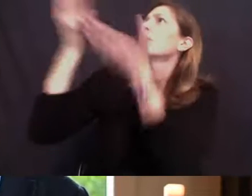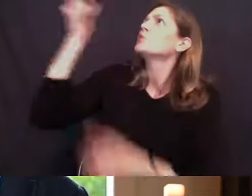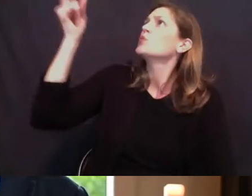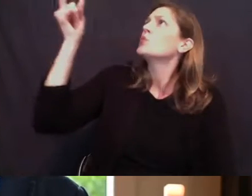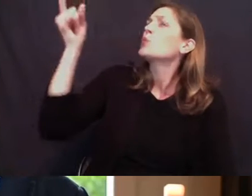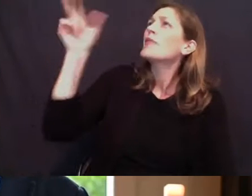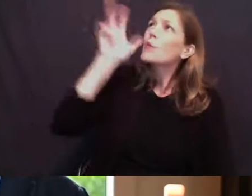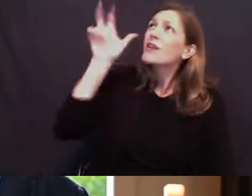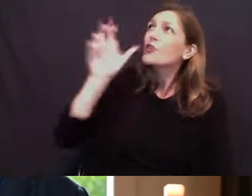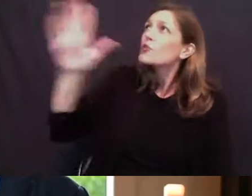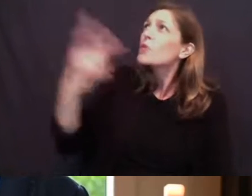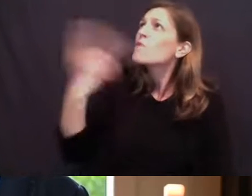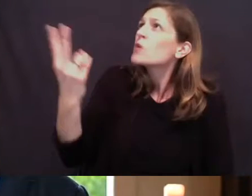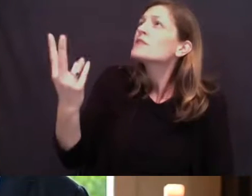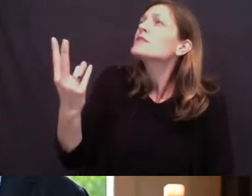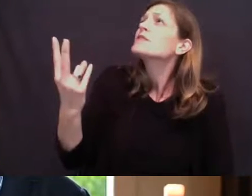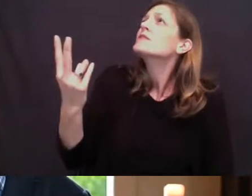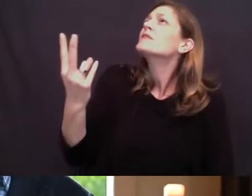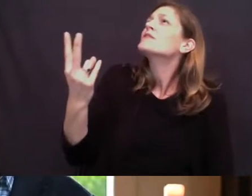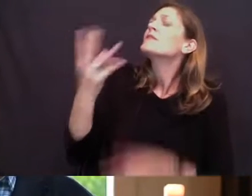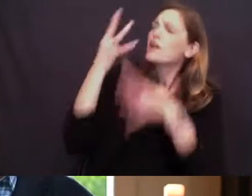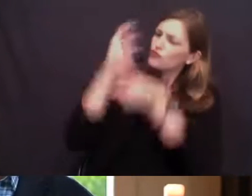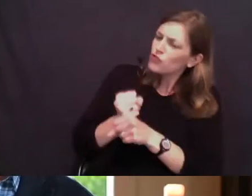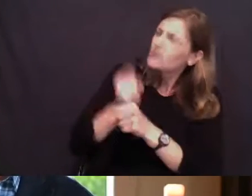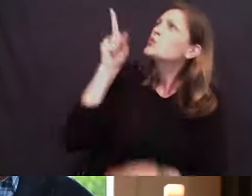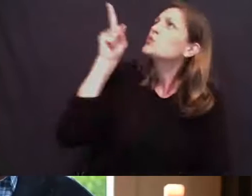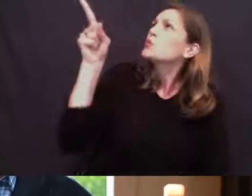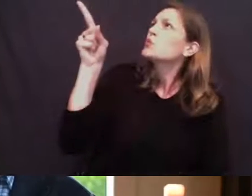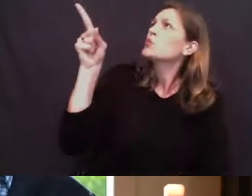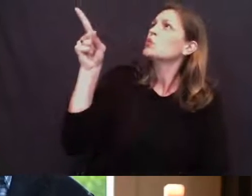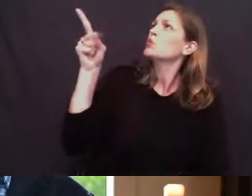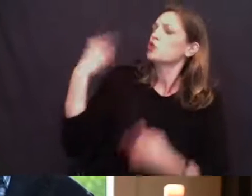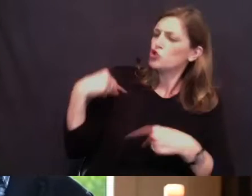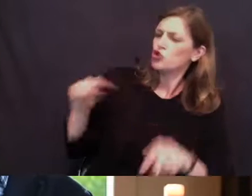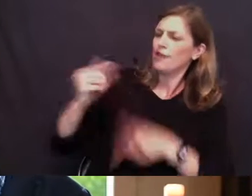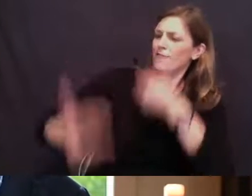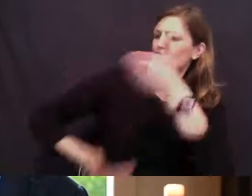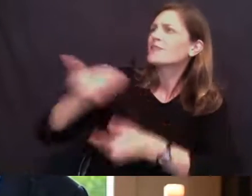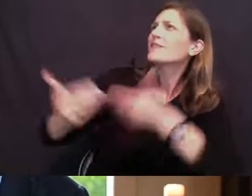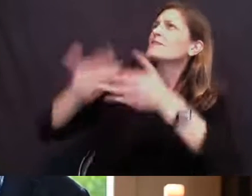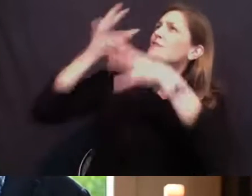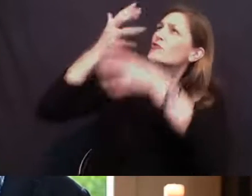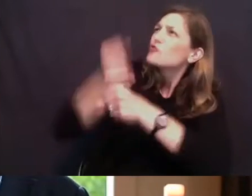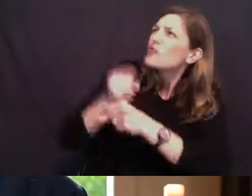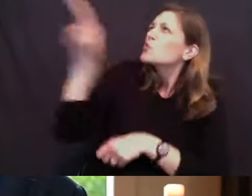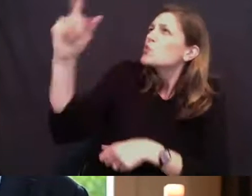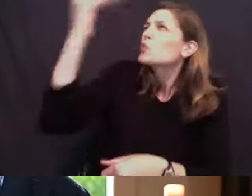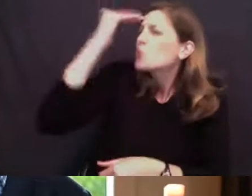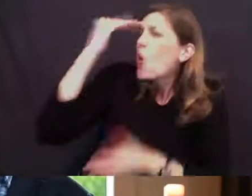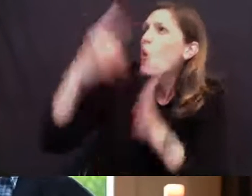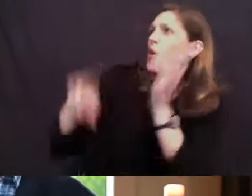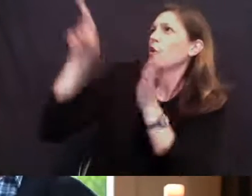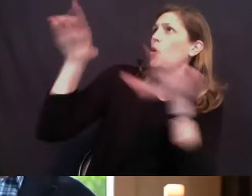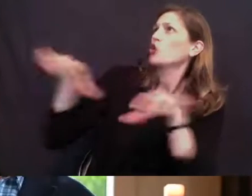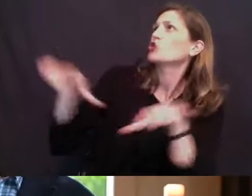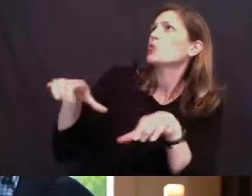would hear your voice and trust you in the process. Trust that you know what you are doing, that you are